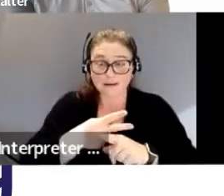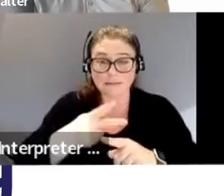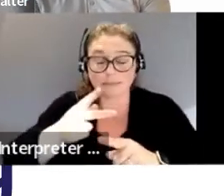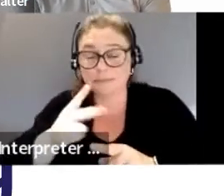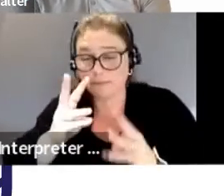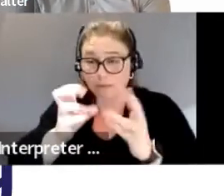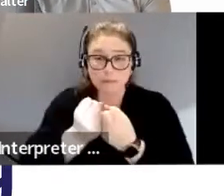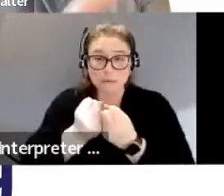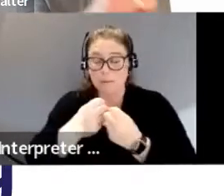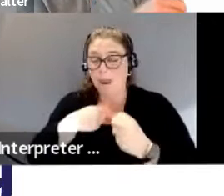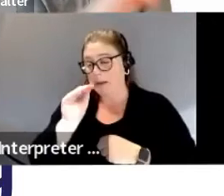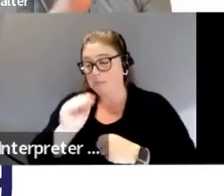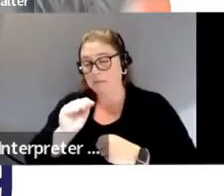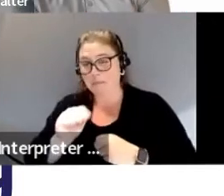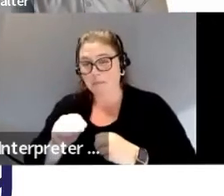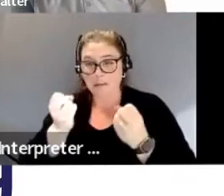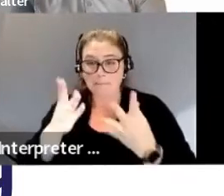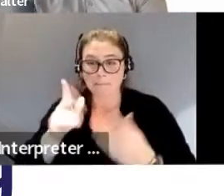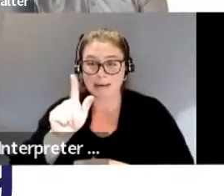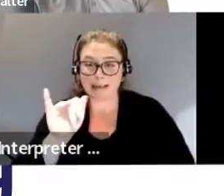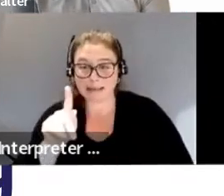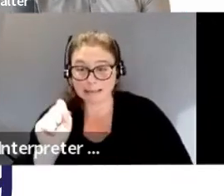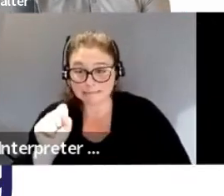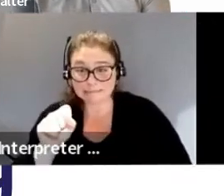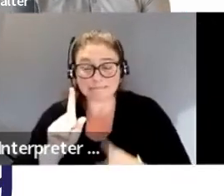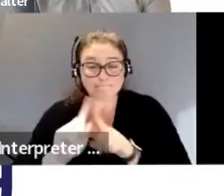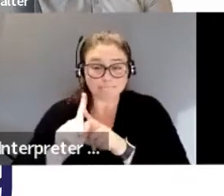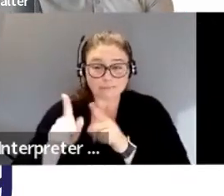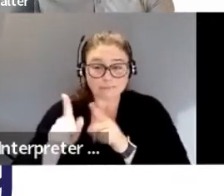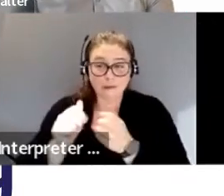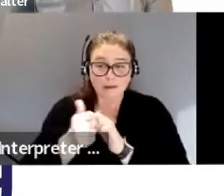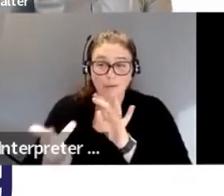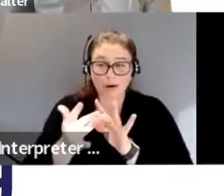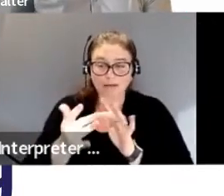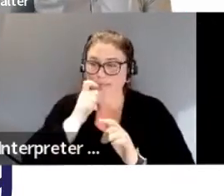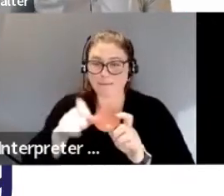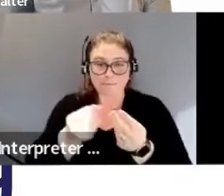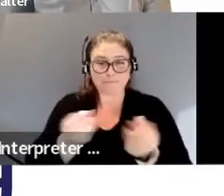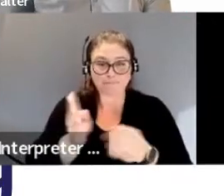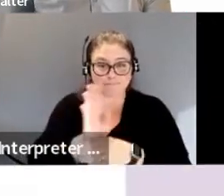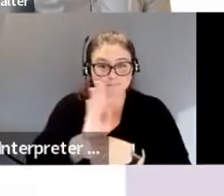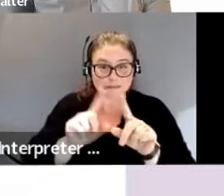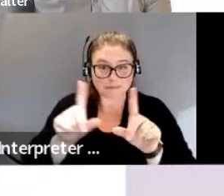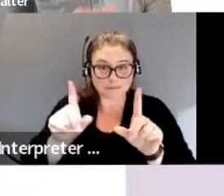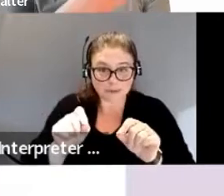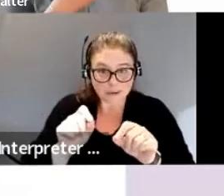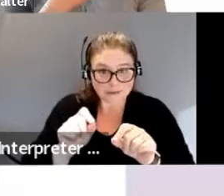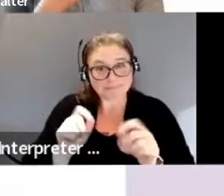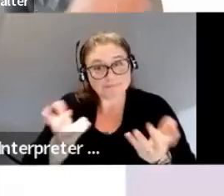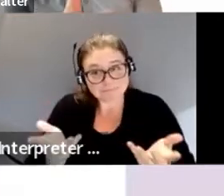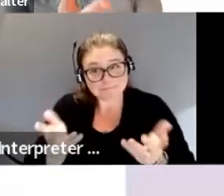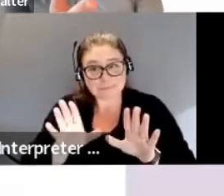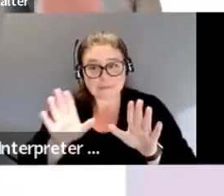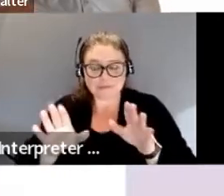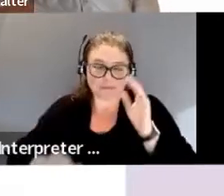and go directly to the page. So no business cards or any paper necessary to do those things. So without further ado, let's kick things off. And